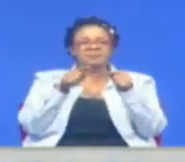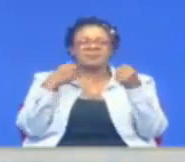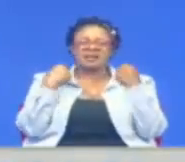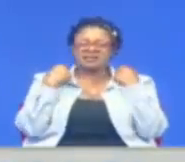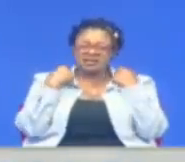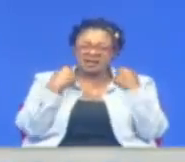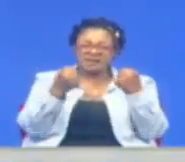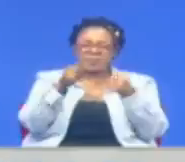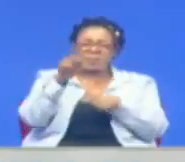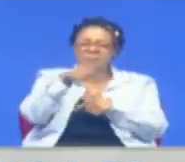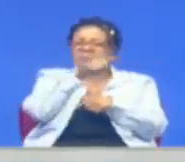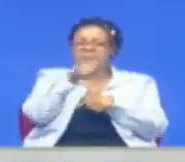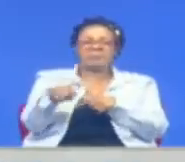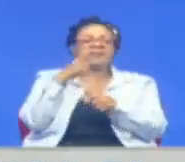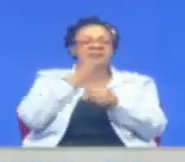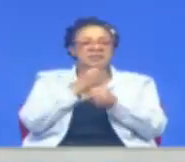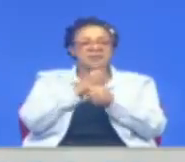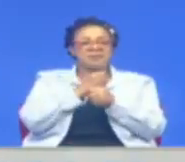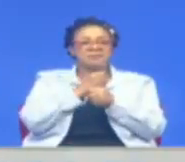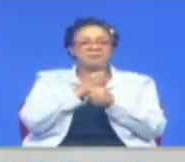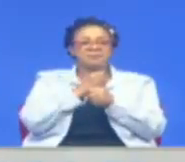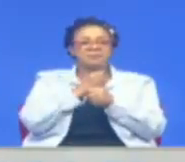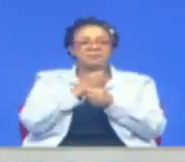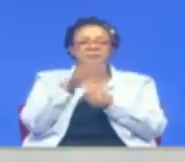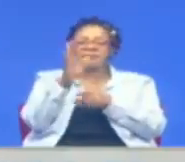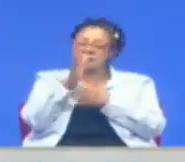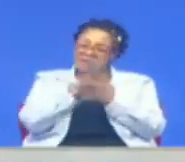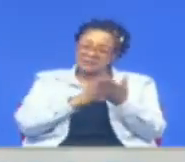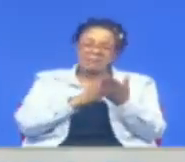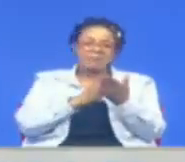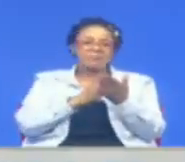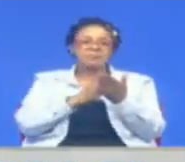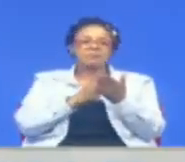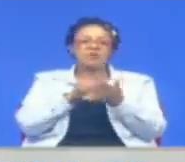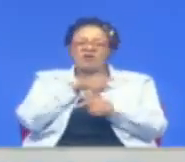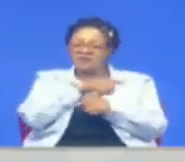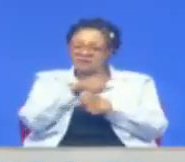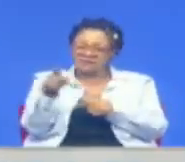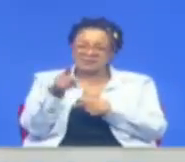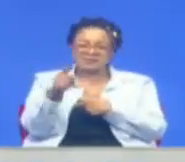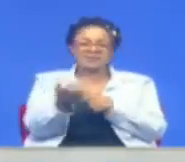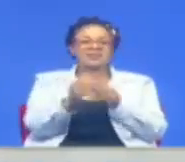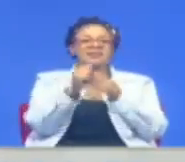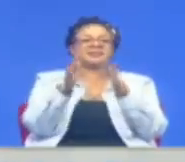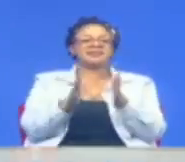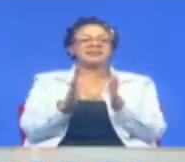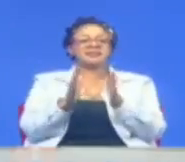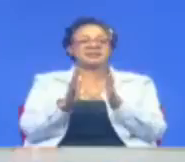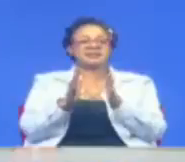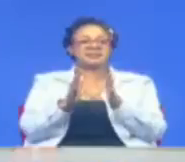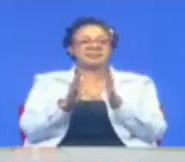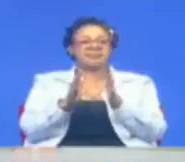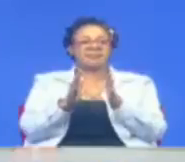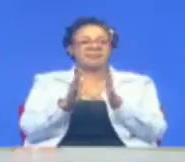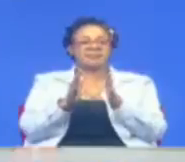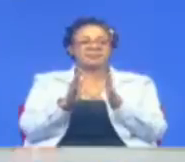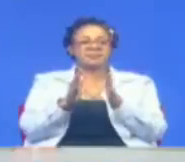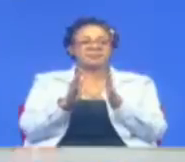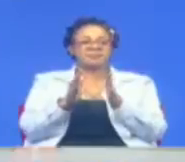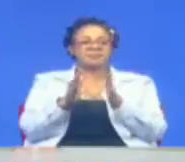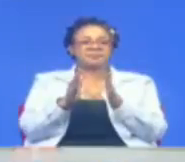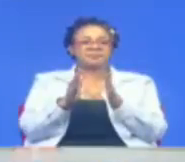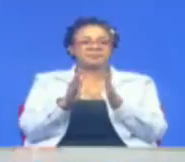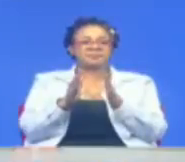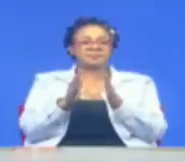created by some of these defiant presidential candidates. So when you are covering